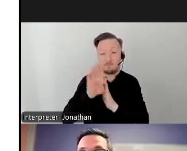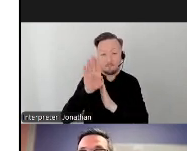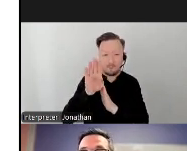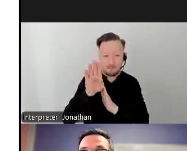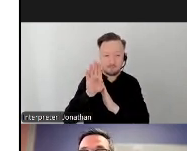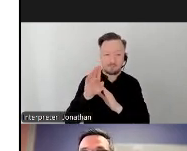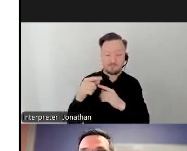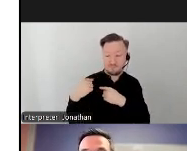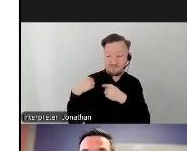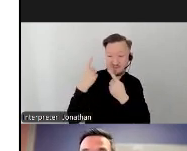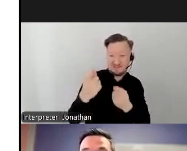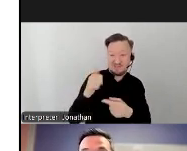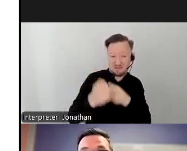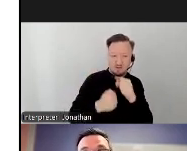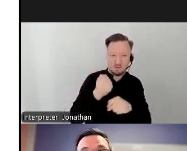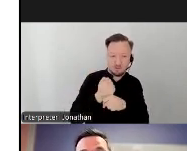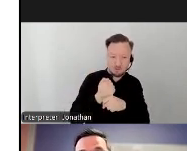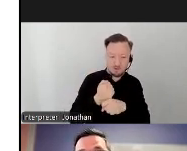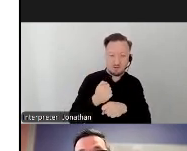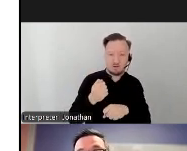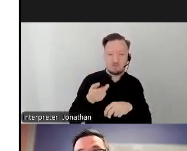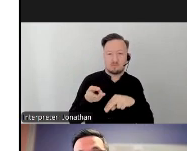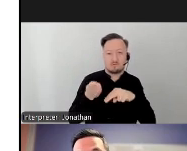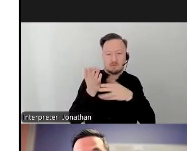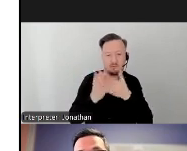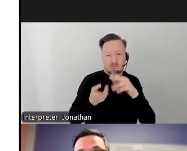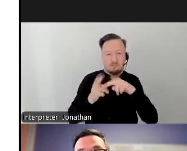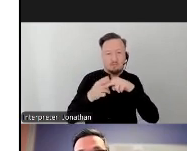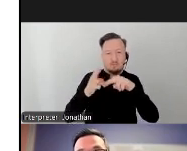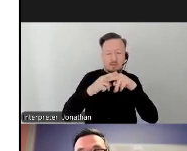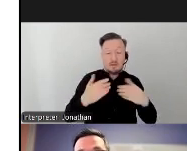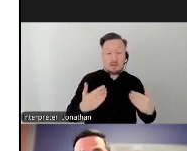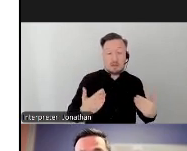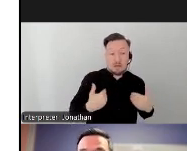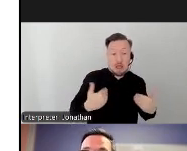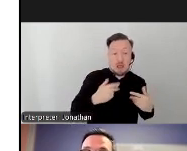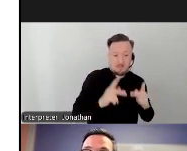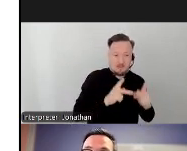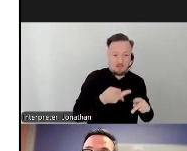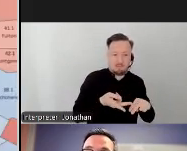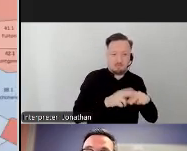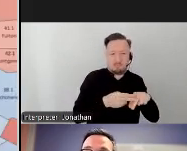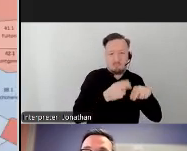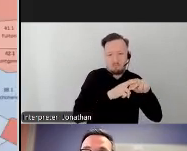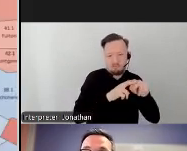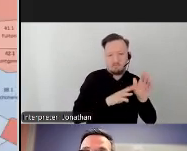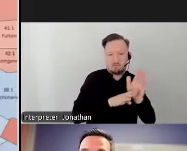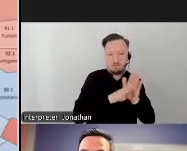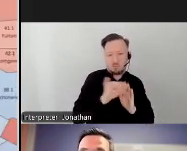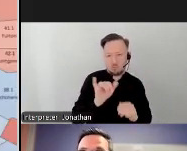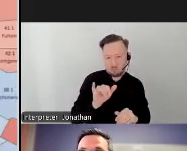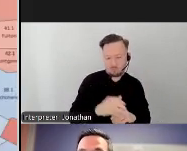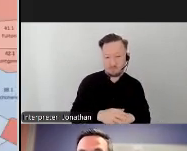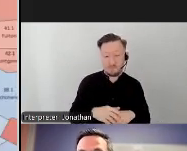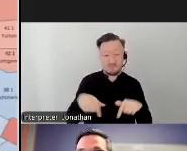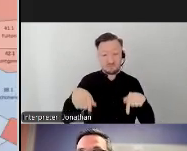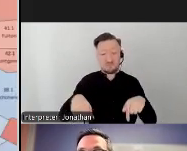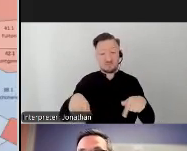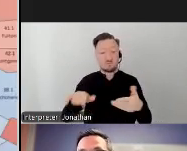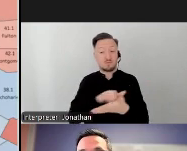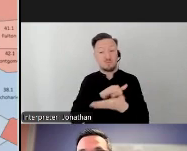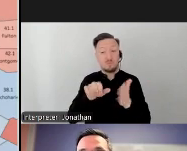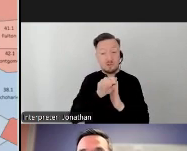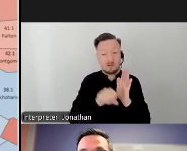decade, and the cases of colon and rectal cancer in young adults has also gone up. At home in New York